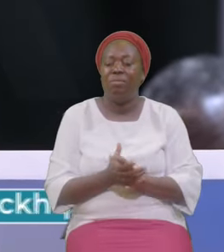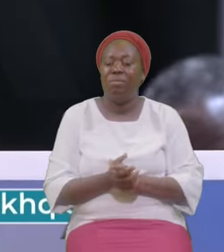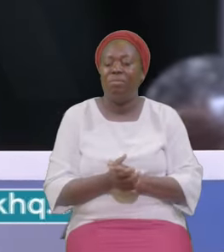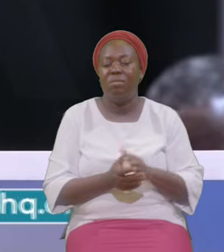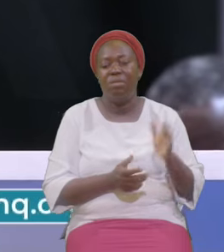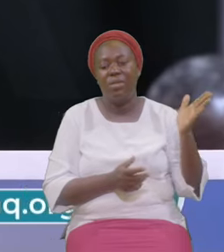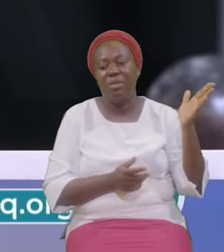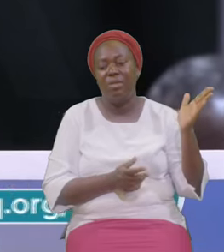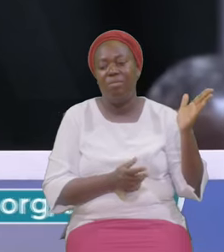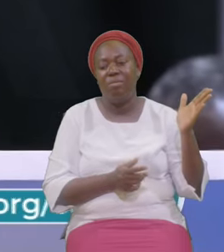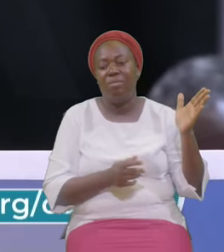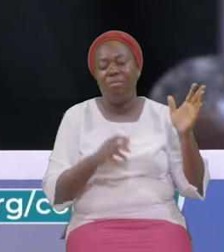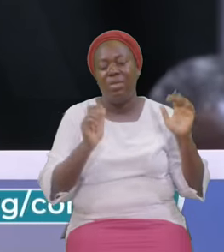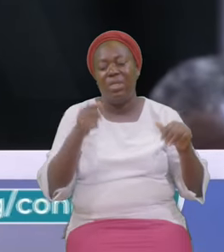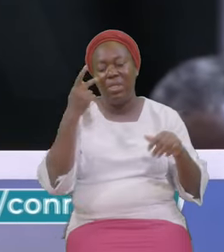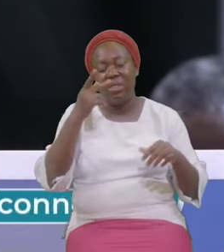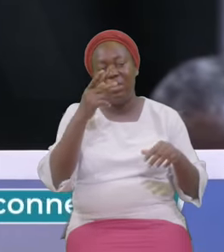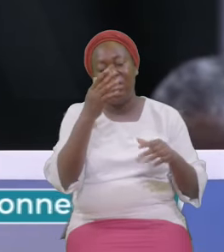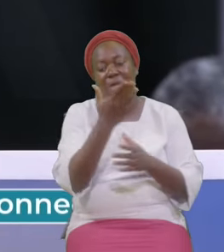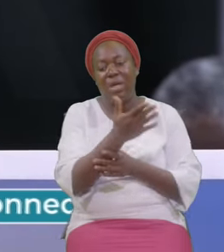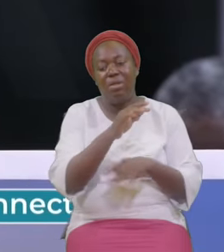can I see the hand on the right side?